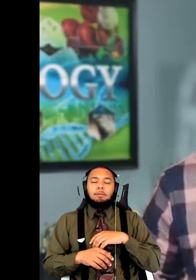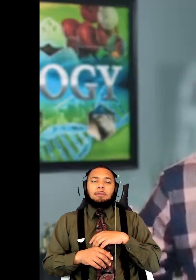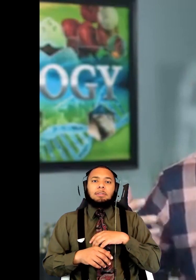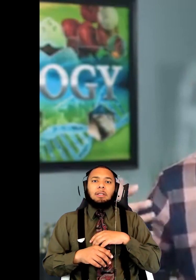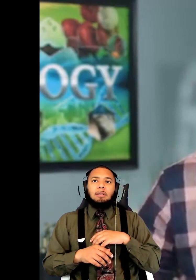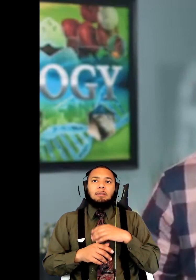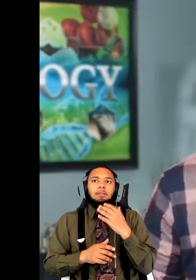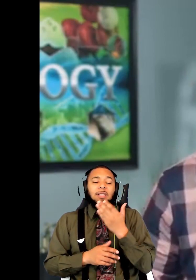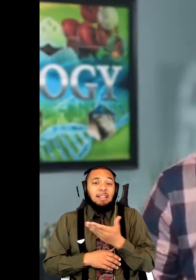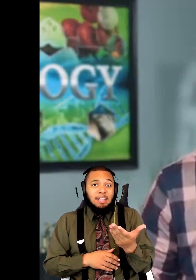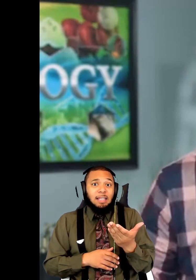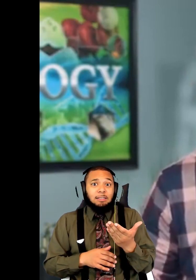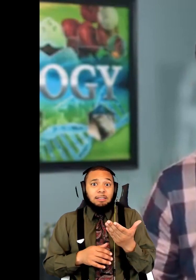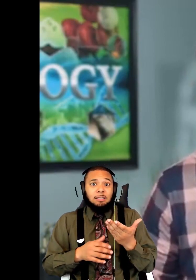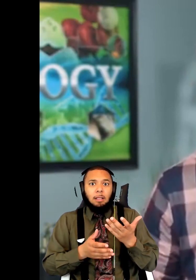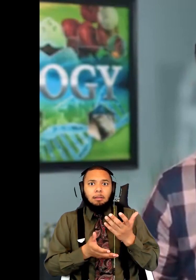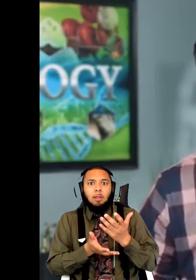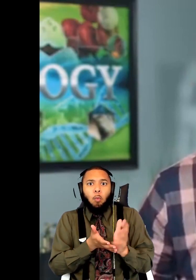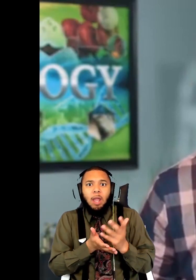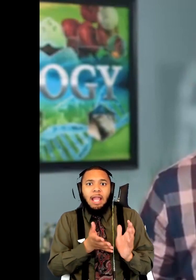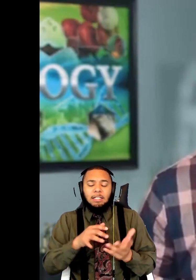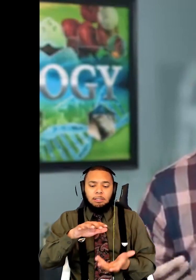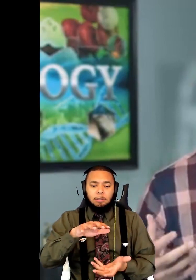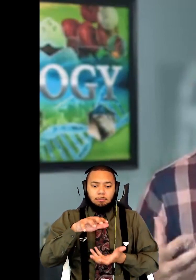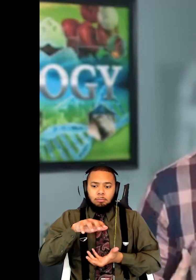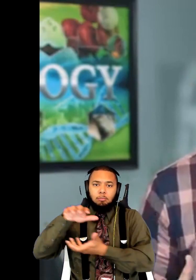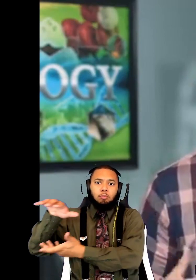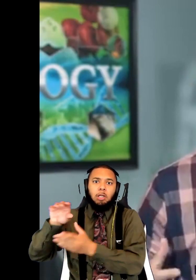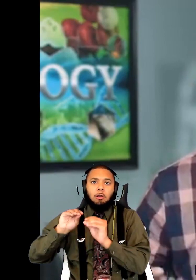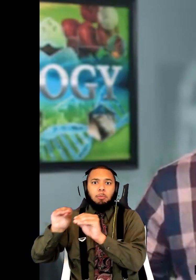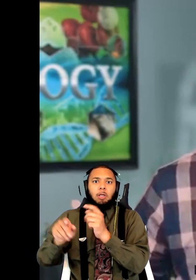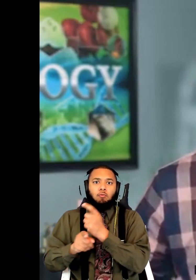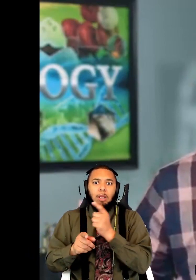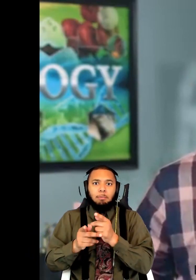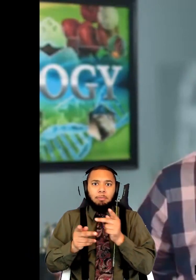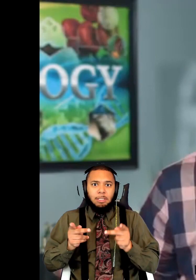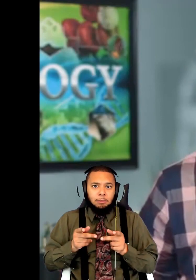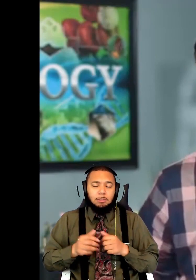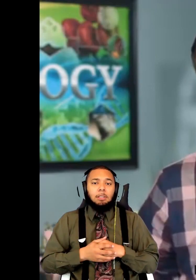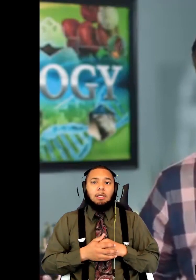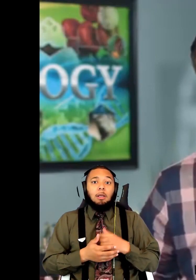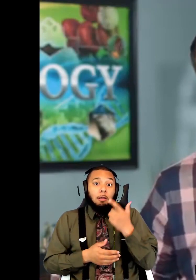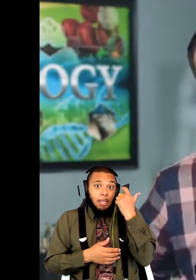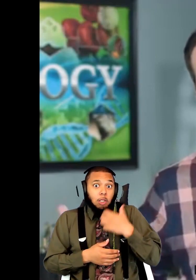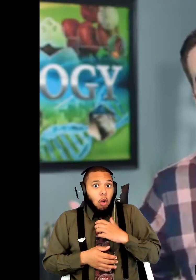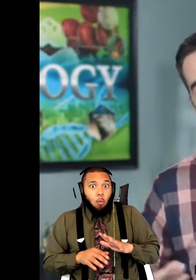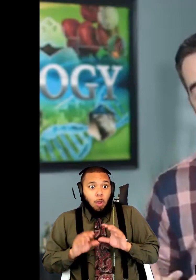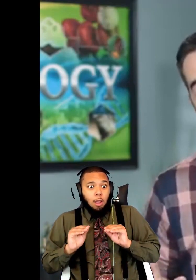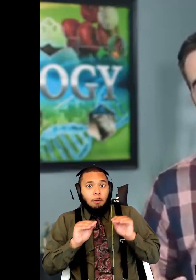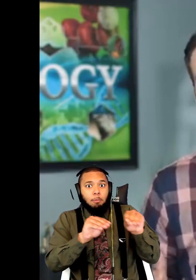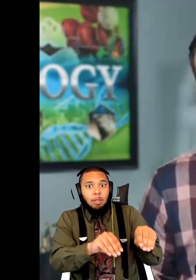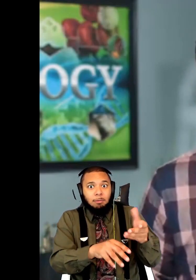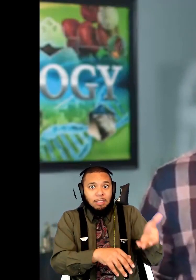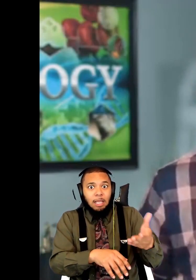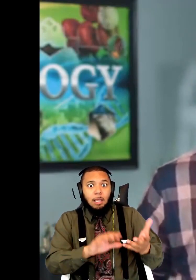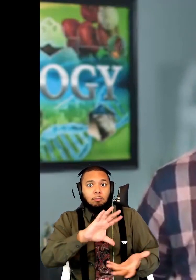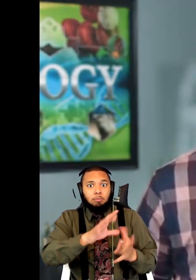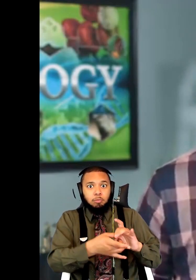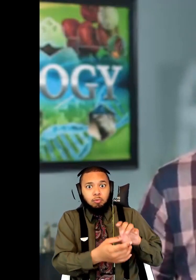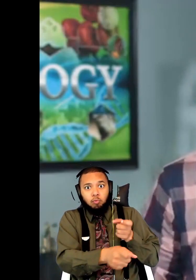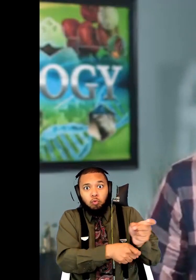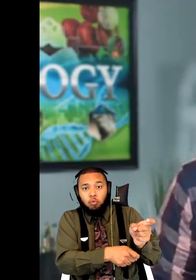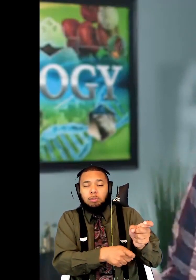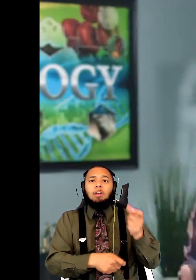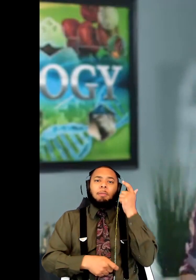our manufacturing and industrial processes are going, because ultimately we don't want them winding up in the ecosystem, because we know that